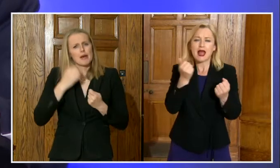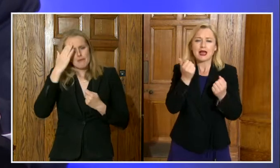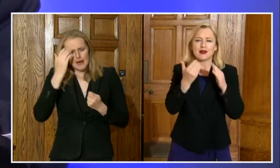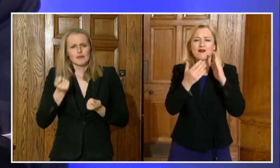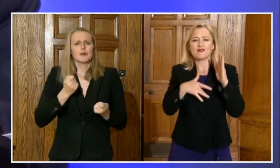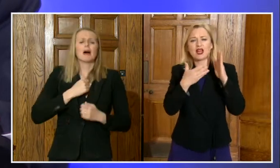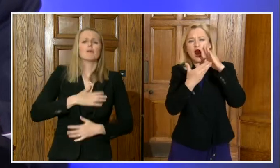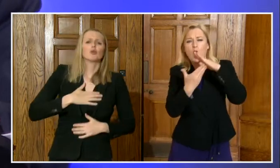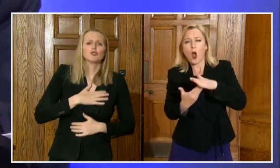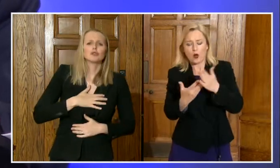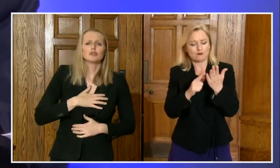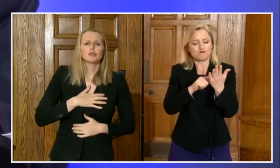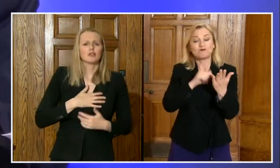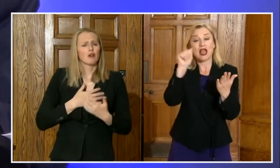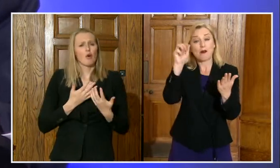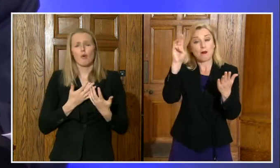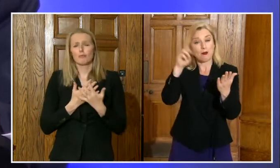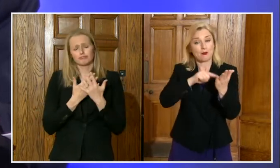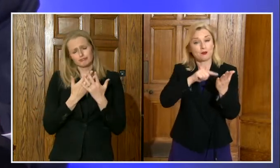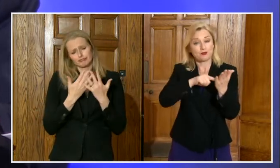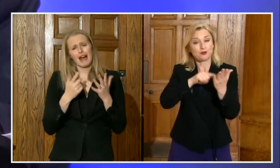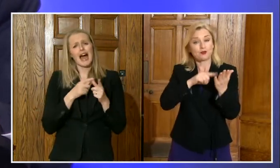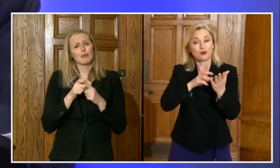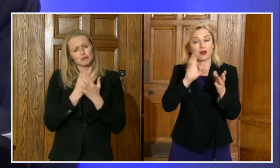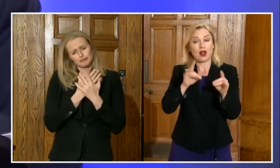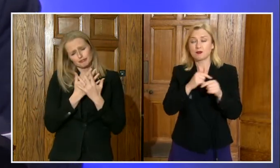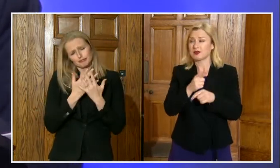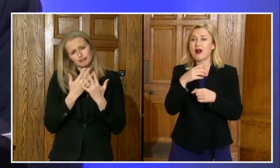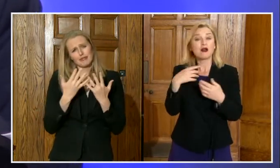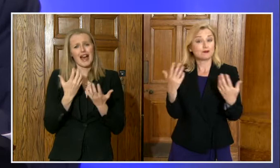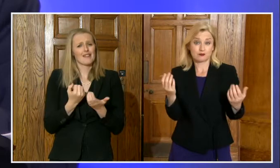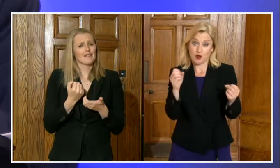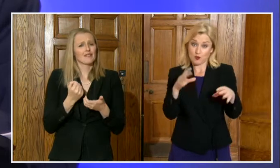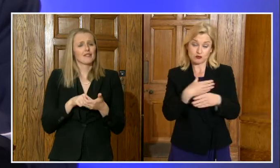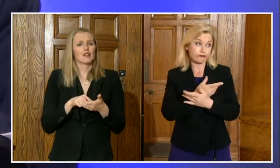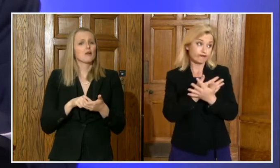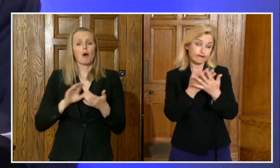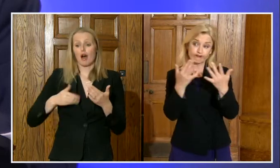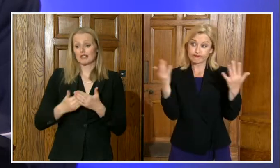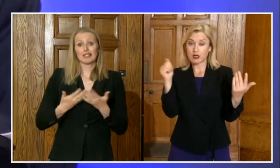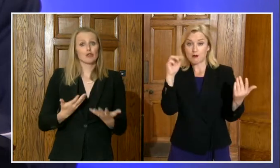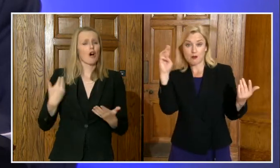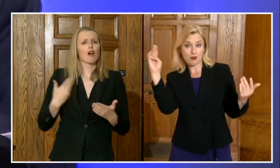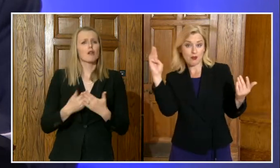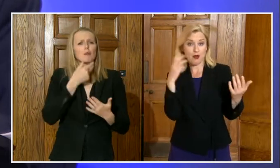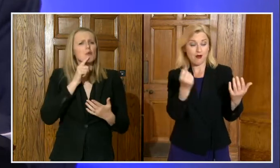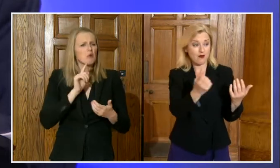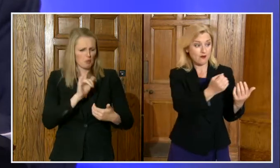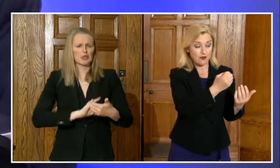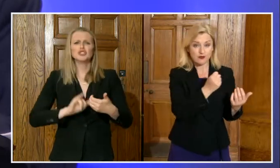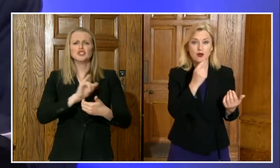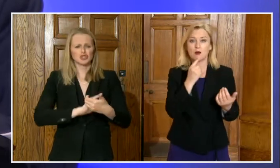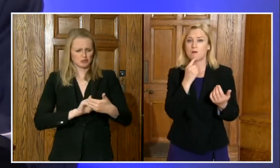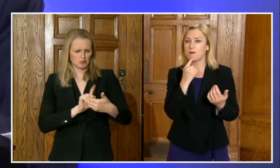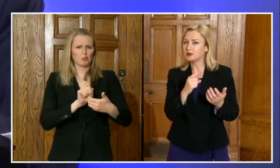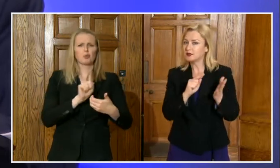are hundreds of thousands of apps available to the public, but until now, people have not had any help or guidance in terms of